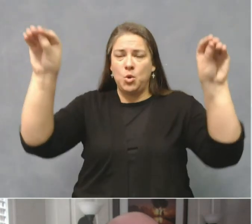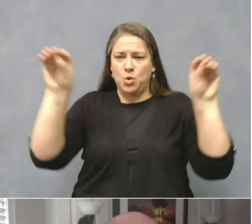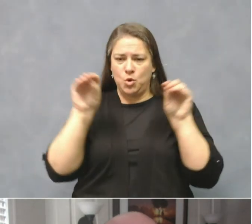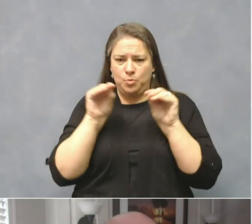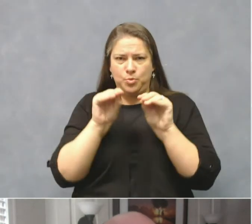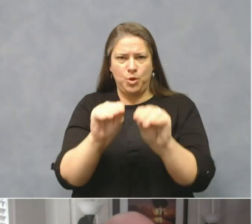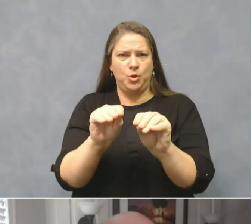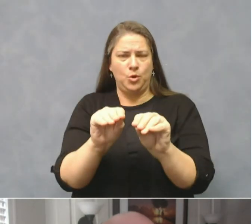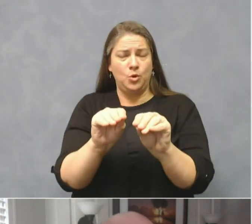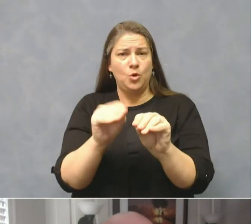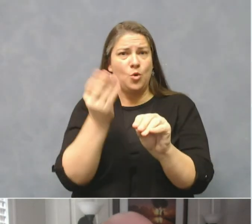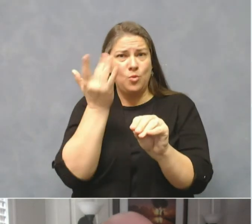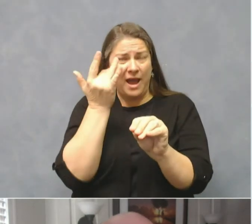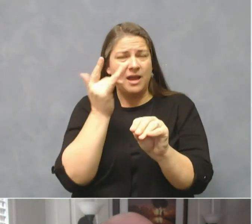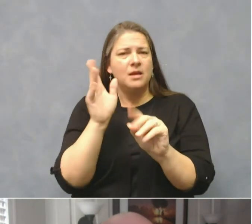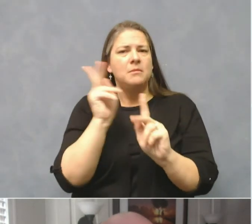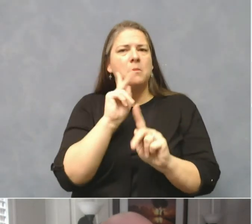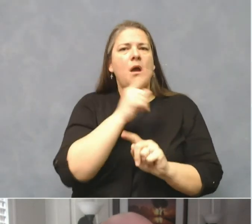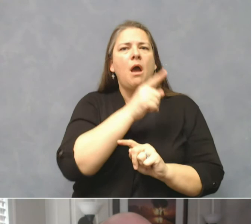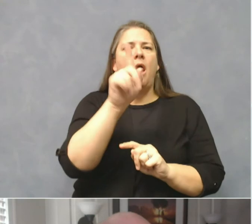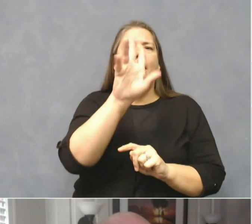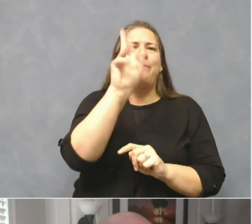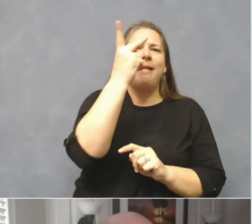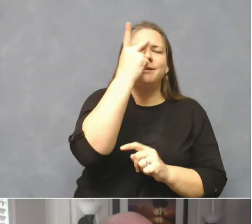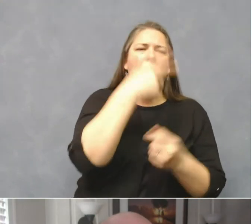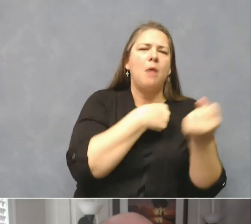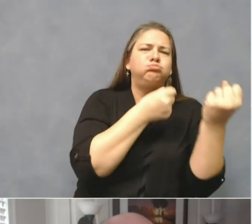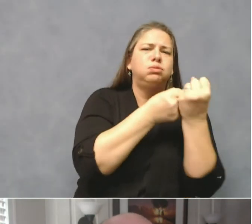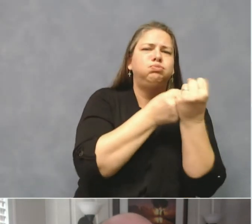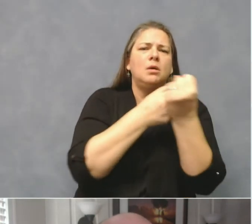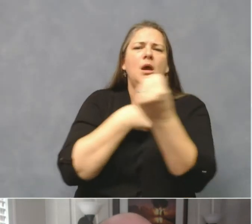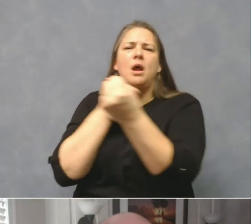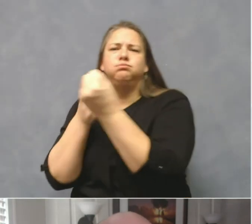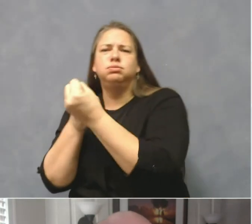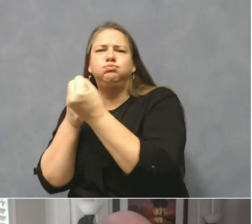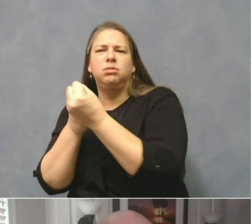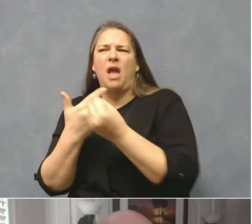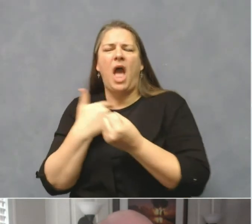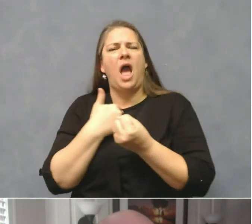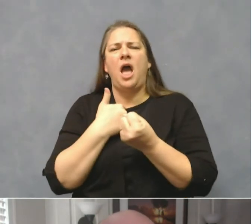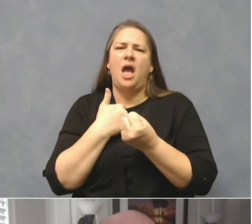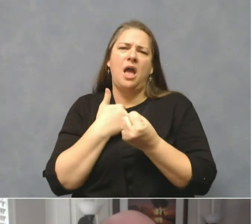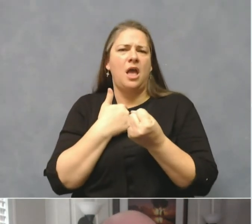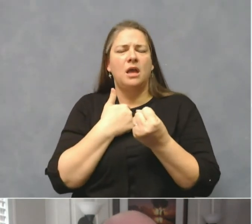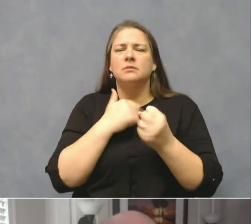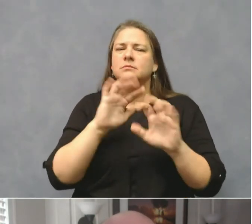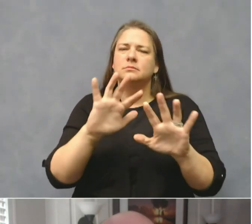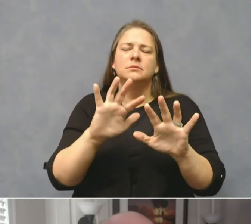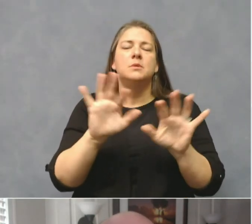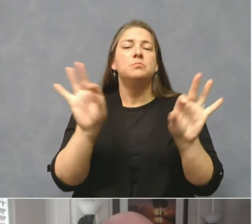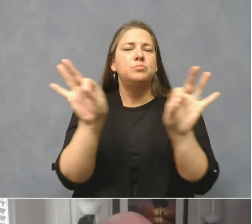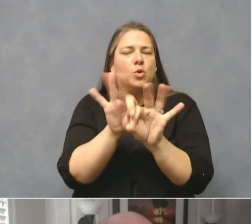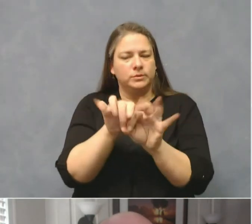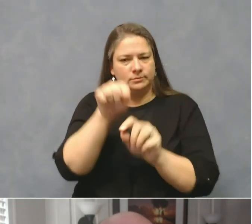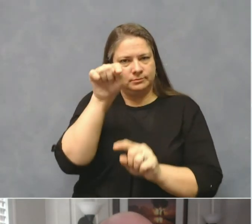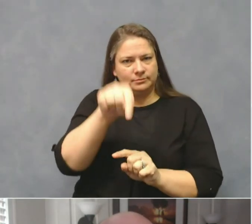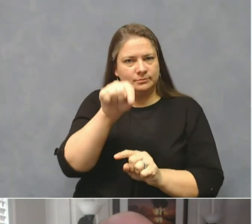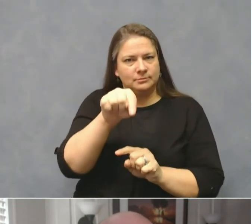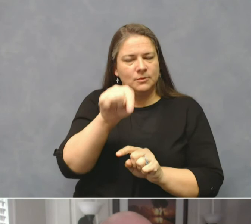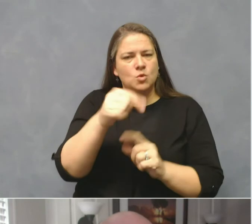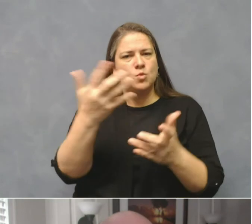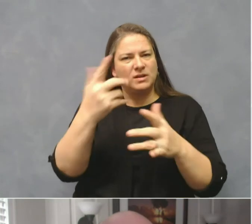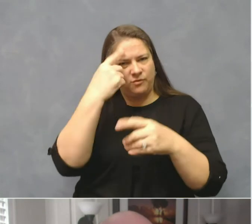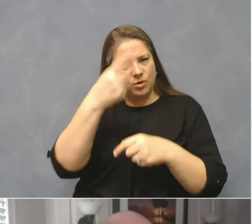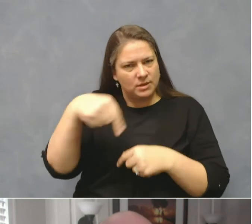not people just having to make very difficult policy choices to help keep people safe. So the governor has already read to you, and I won't